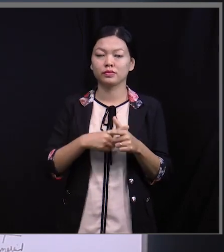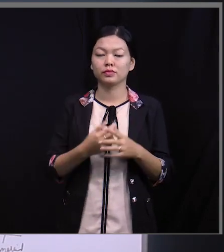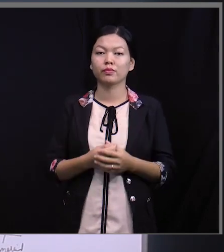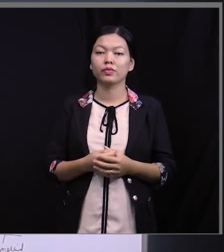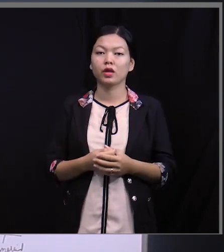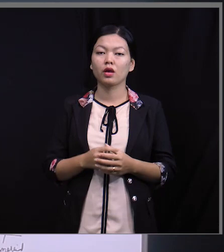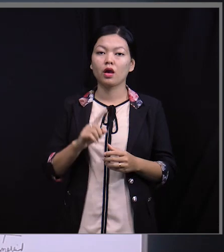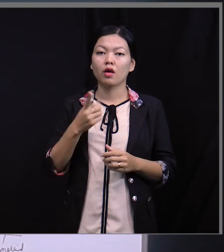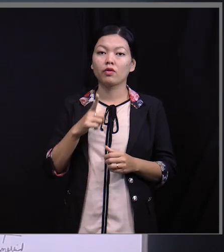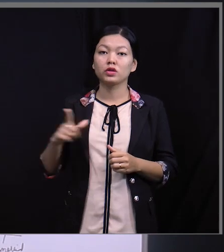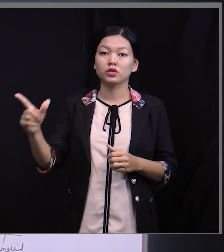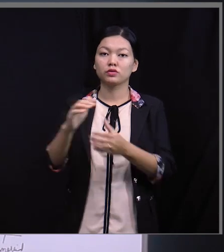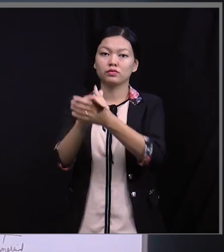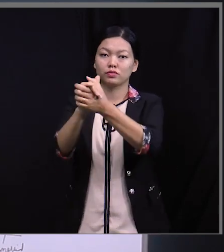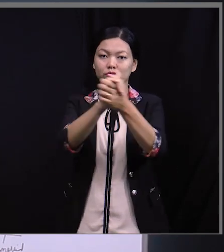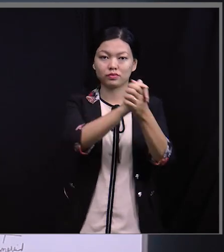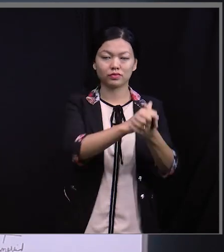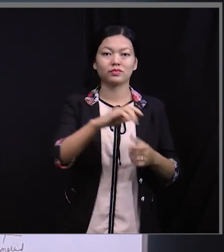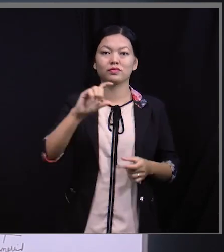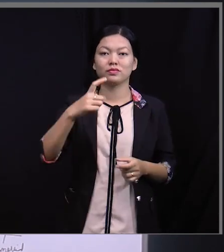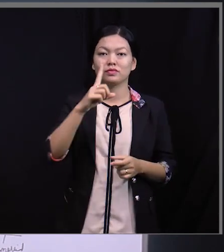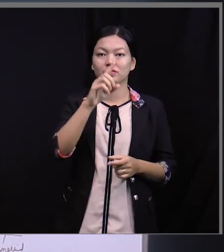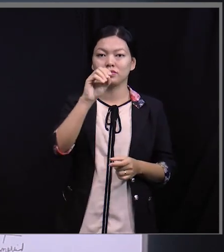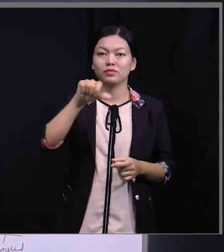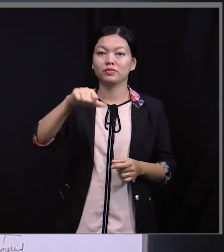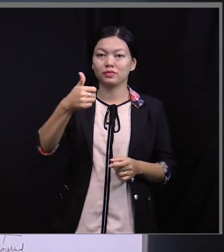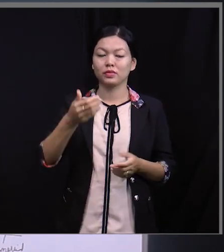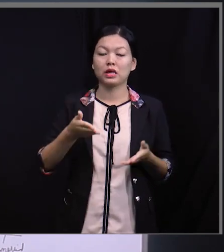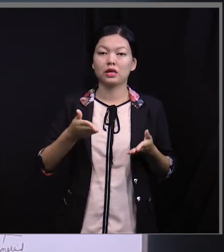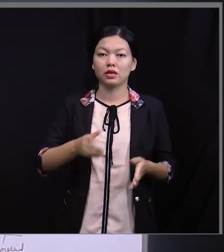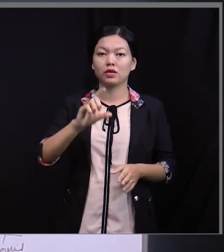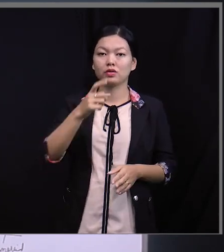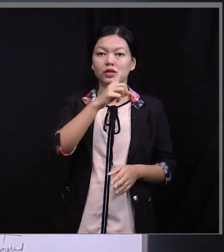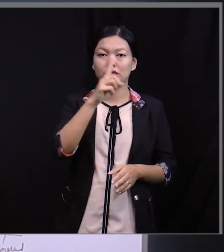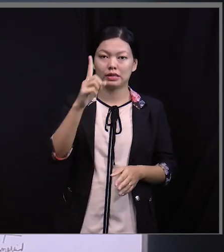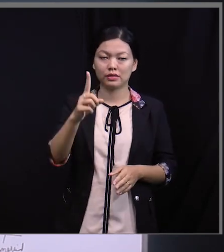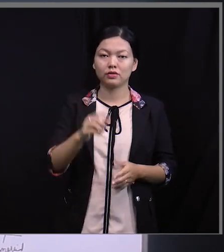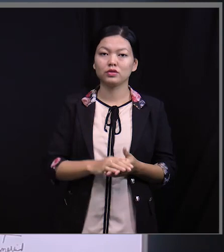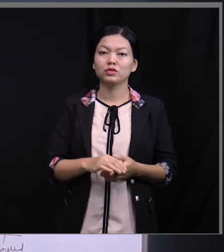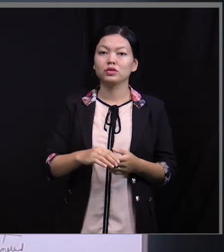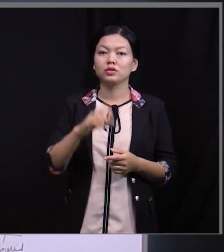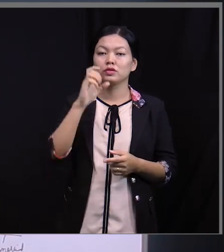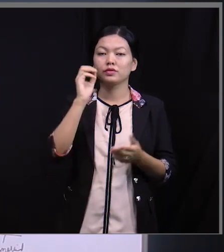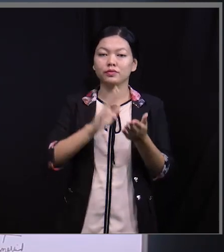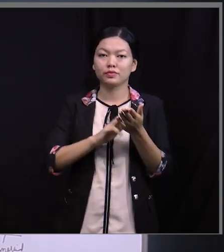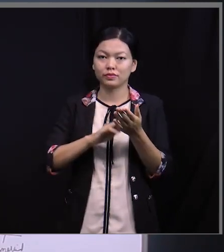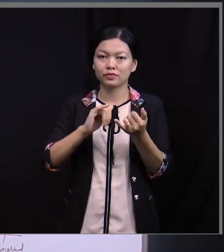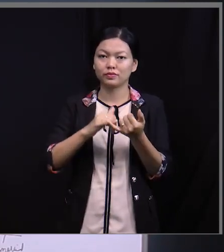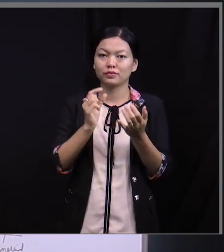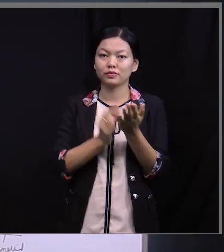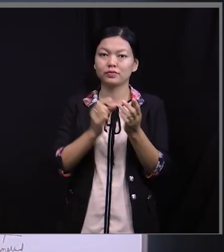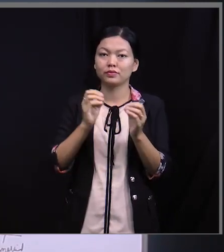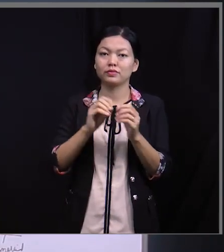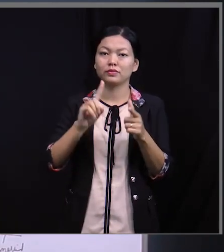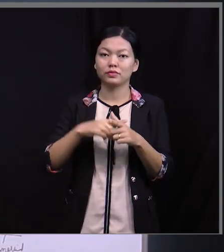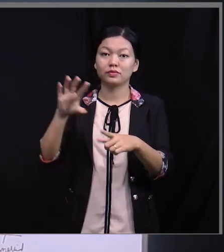congratulate you all for getting through your matriculation and coming to class 11 and taking up commerce as your subject. So this will be your